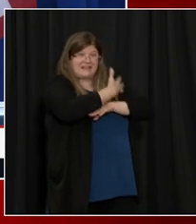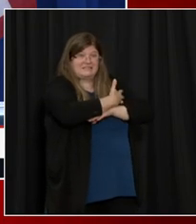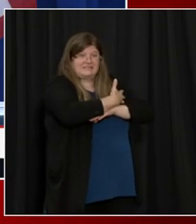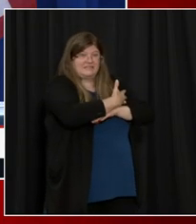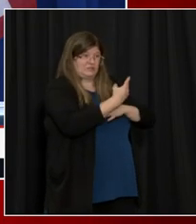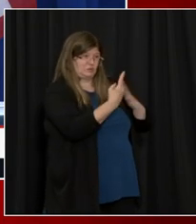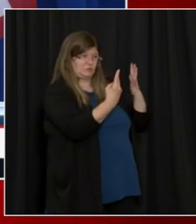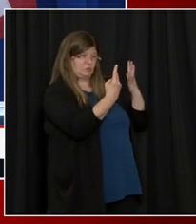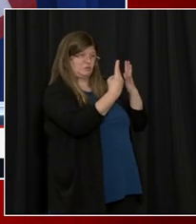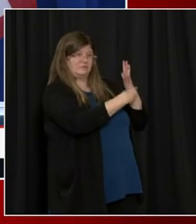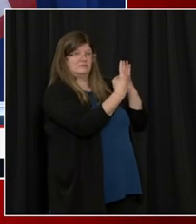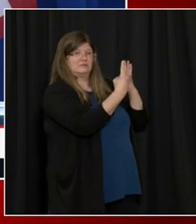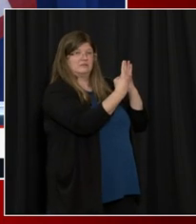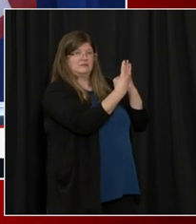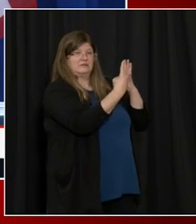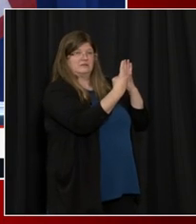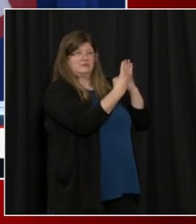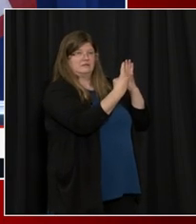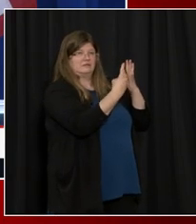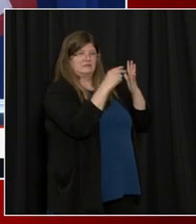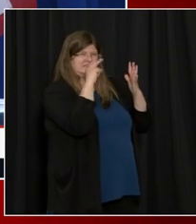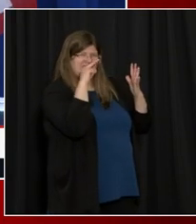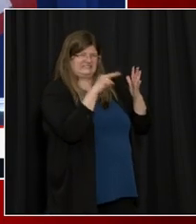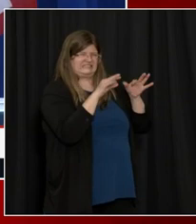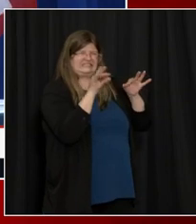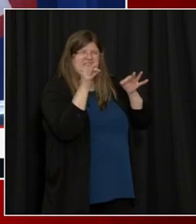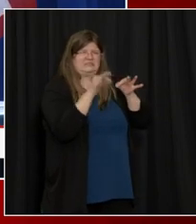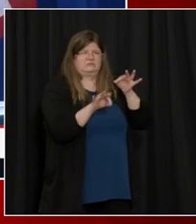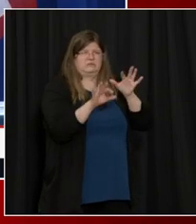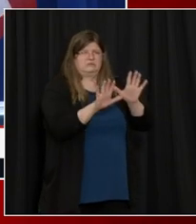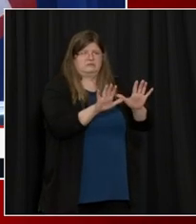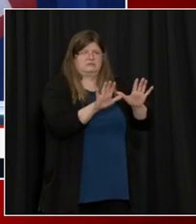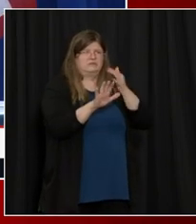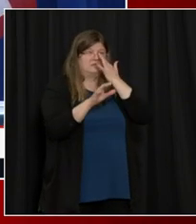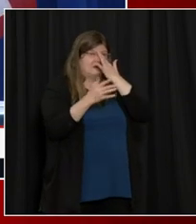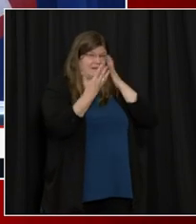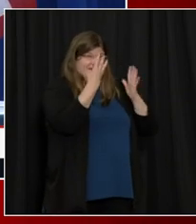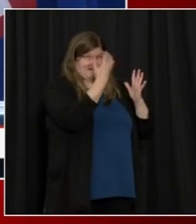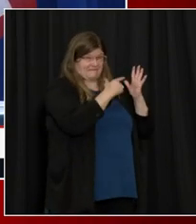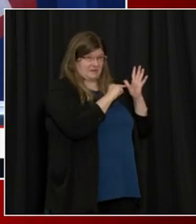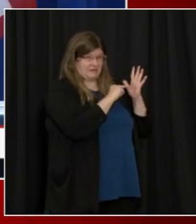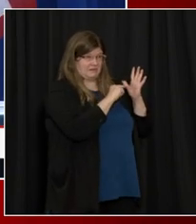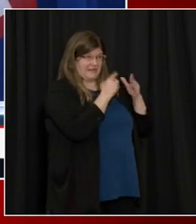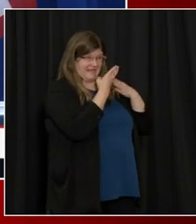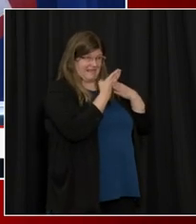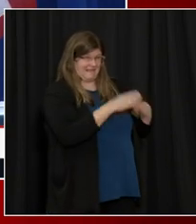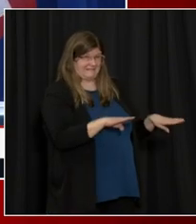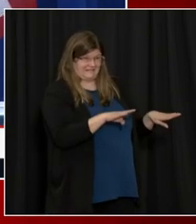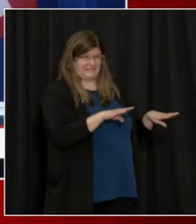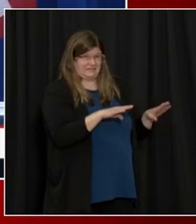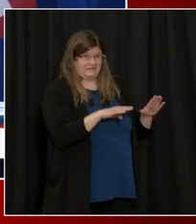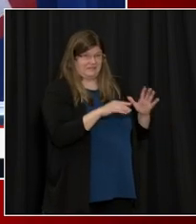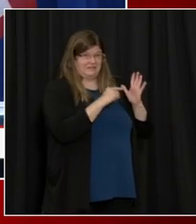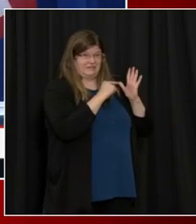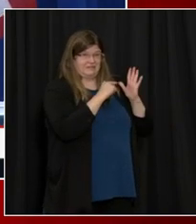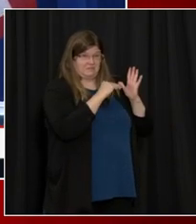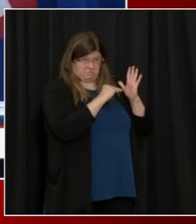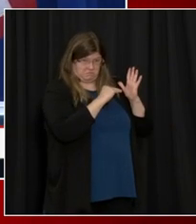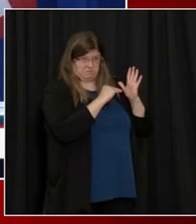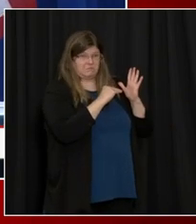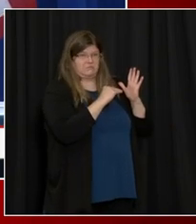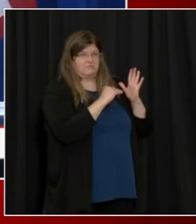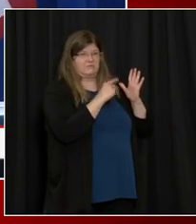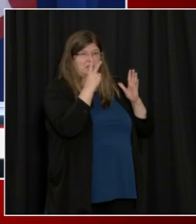that I explain it is the 5-day average is used because, as you have seen, daily, numbers go